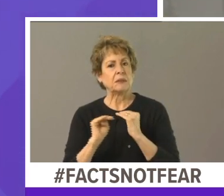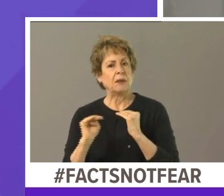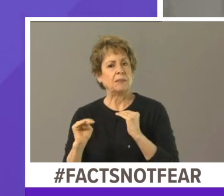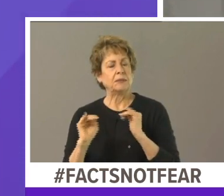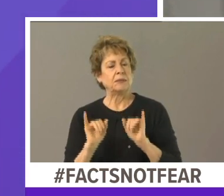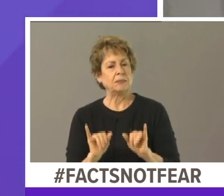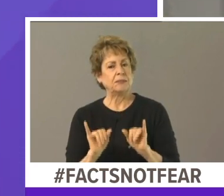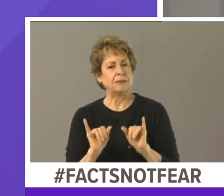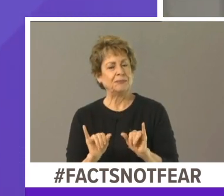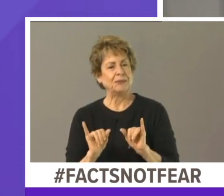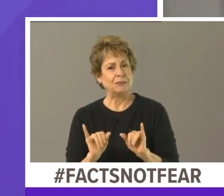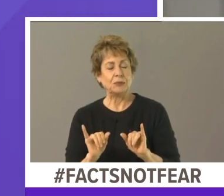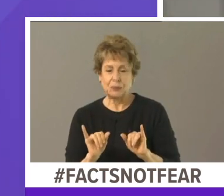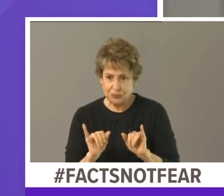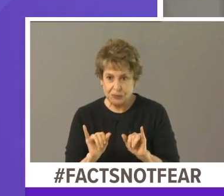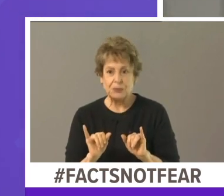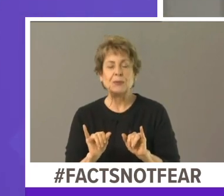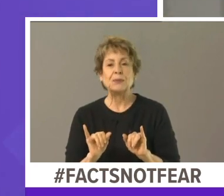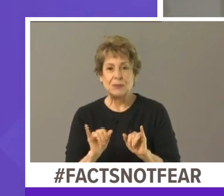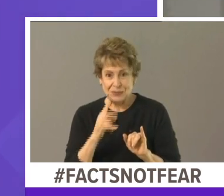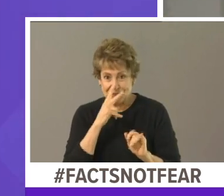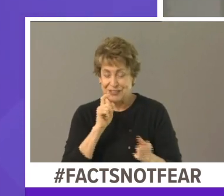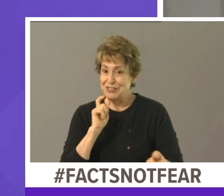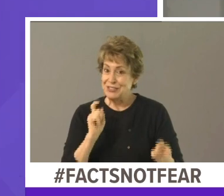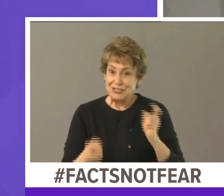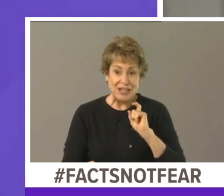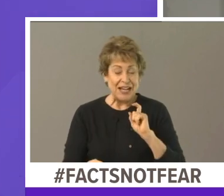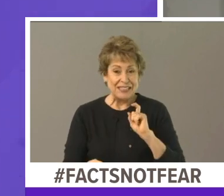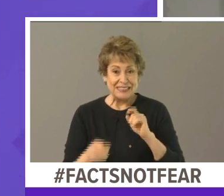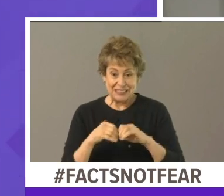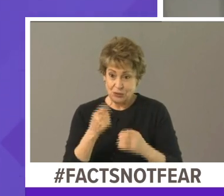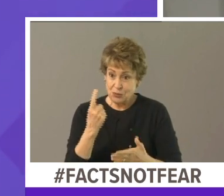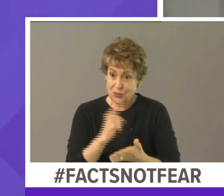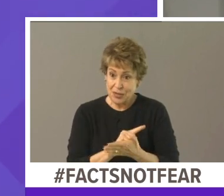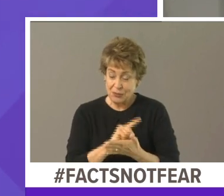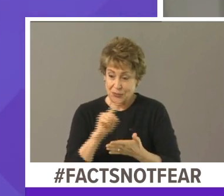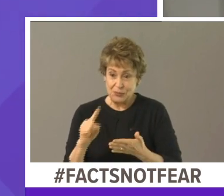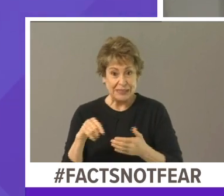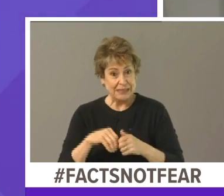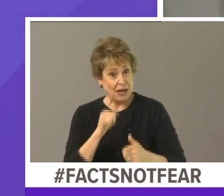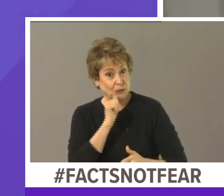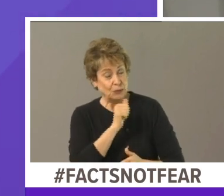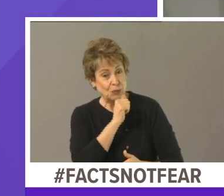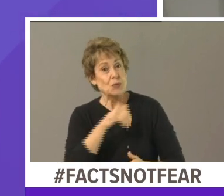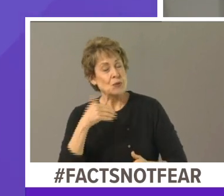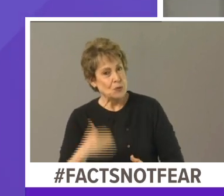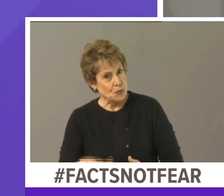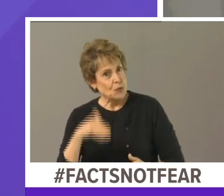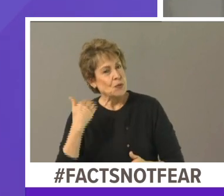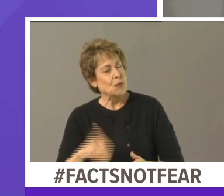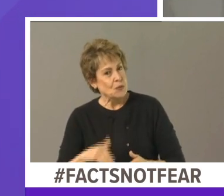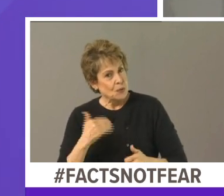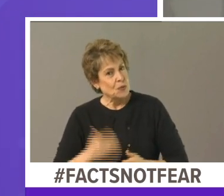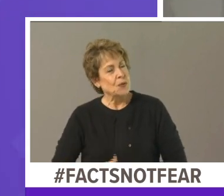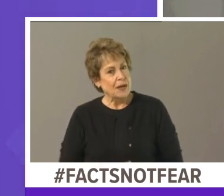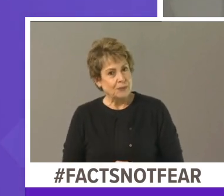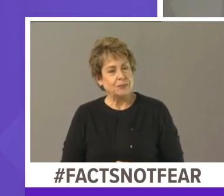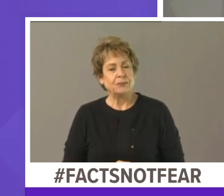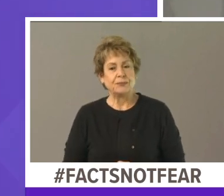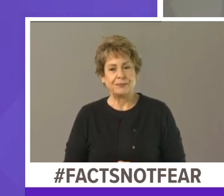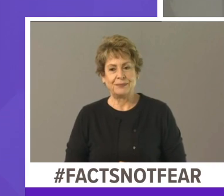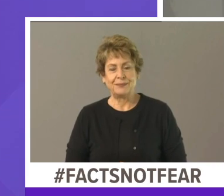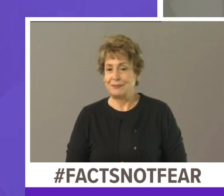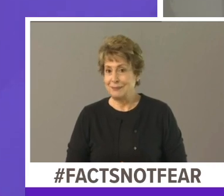change in Arizona's map in 1 week, week to week. Those are the good